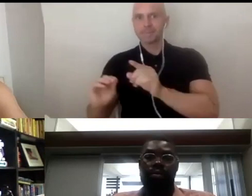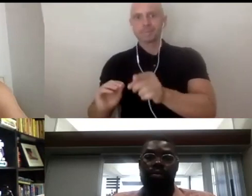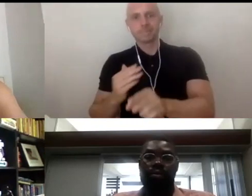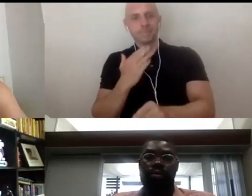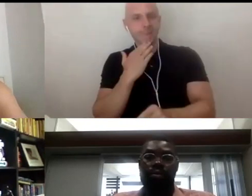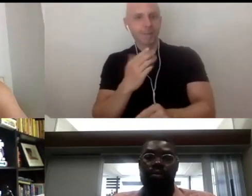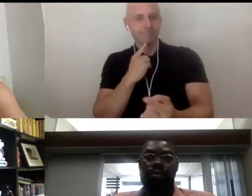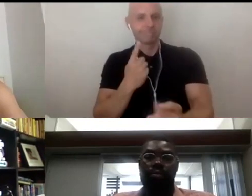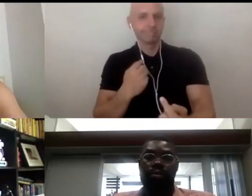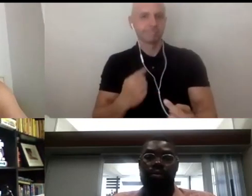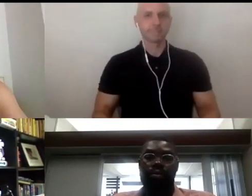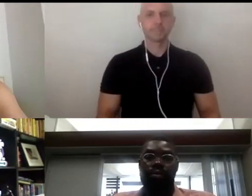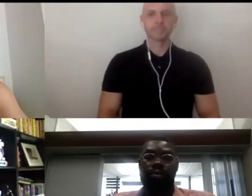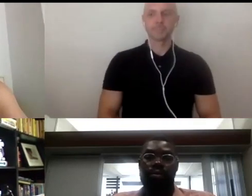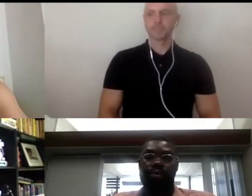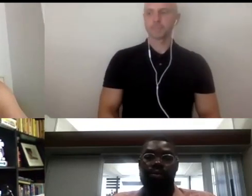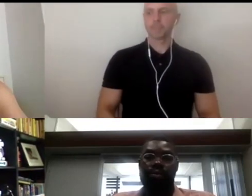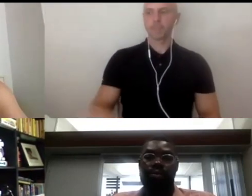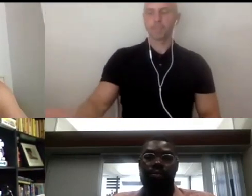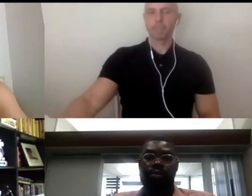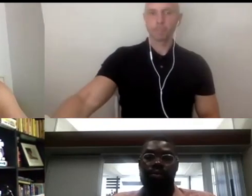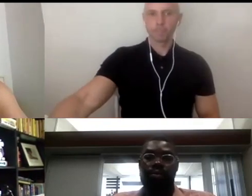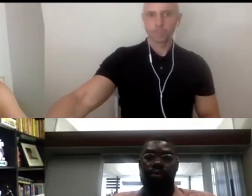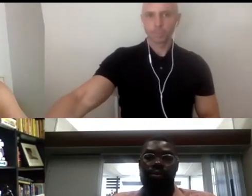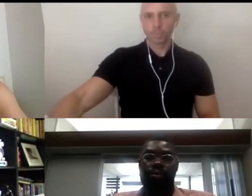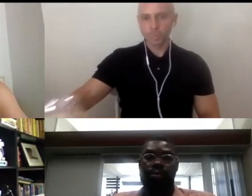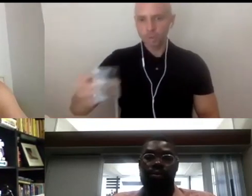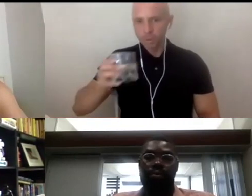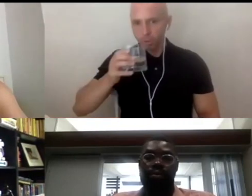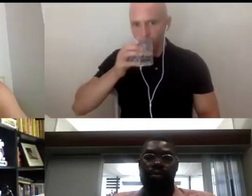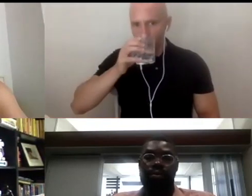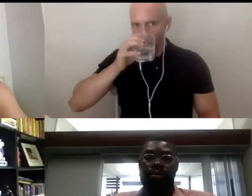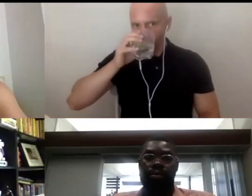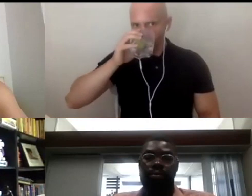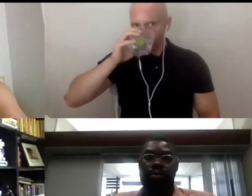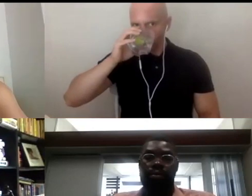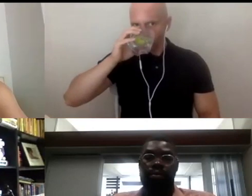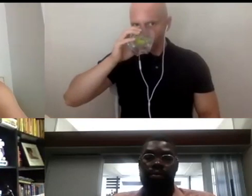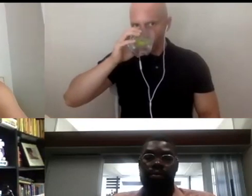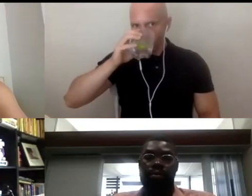Thanks, Claire. And we have another question coming up. We have Alexandra Yorgu.